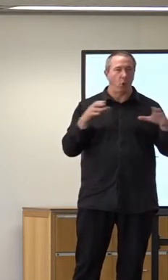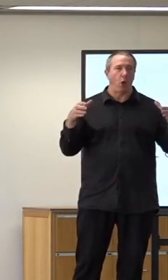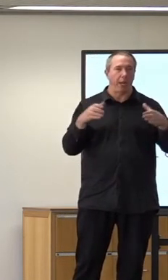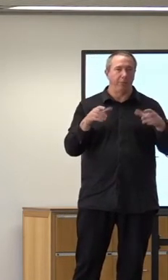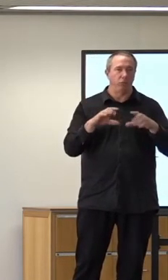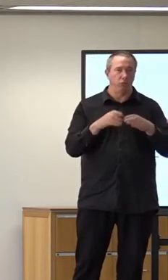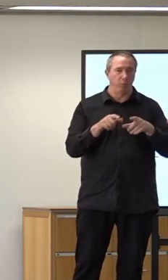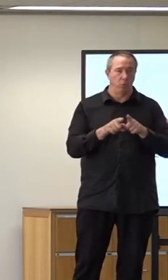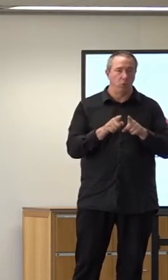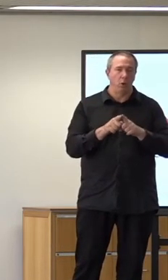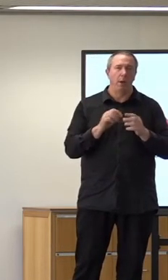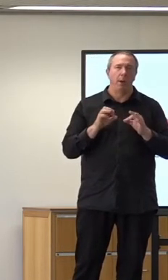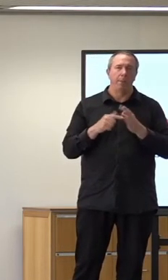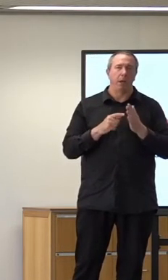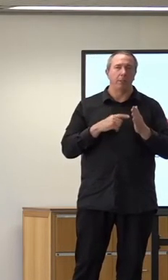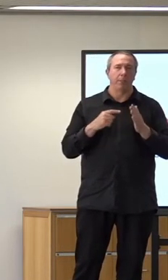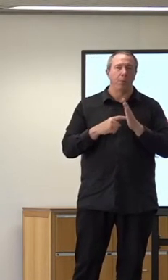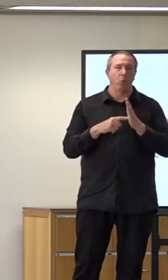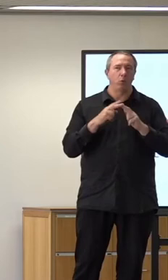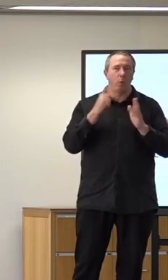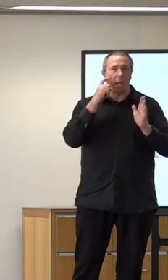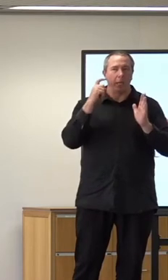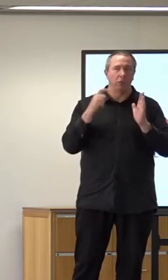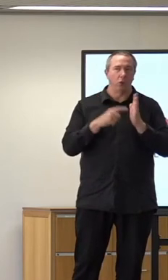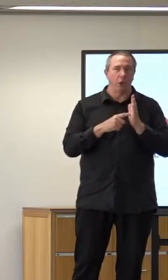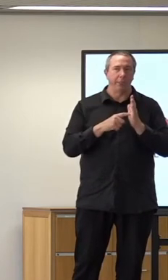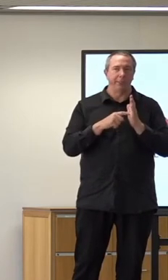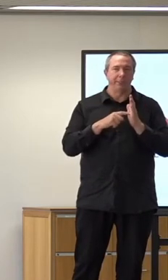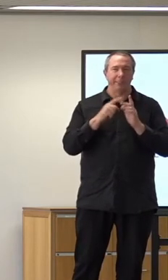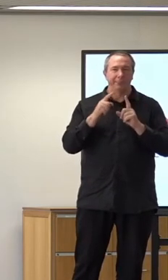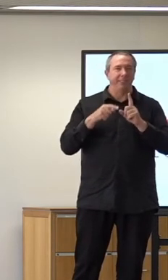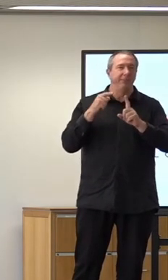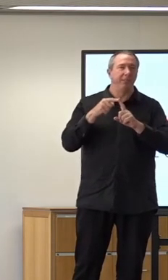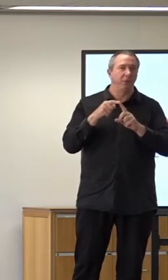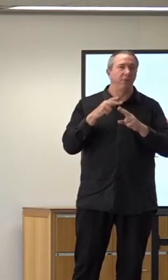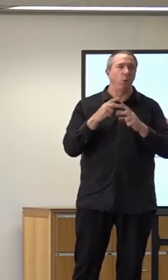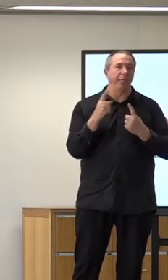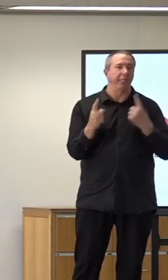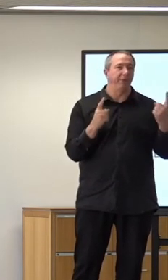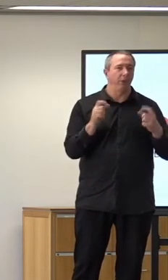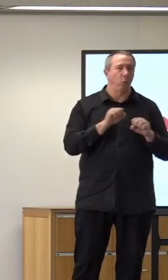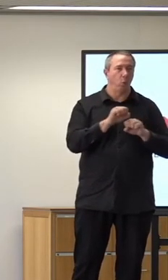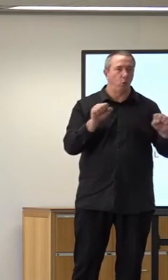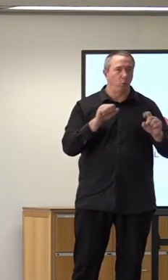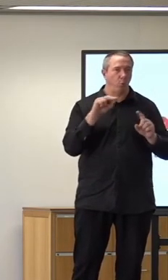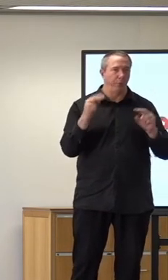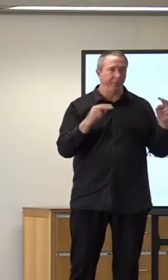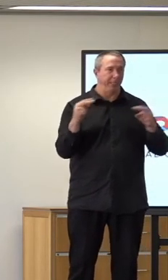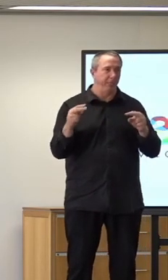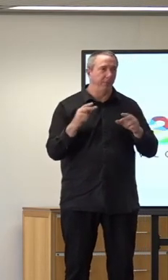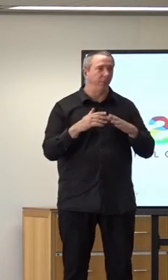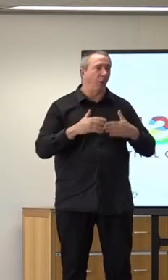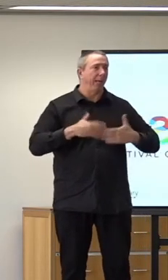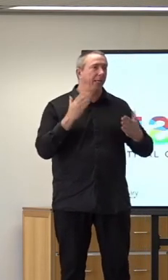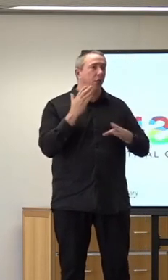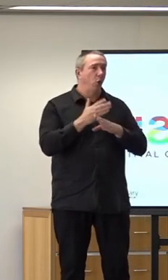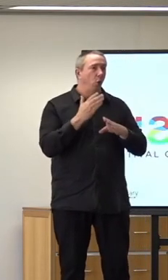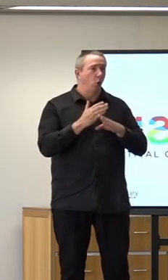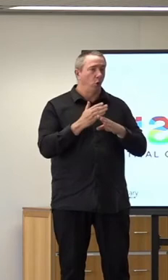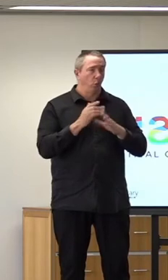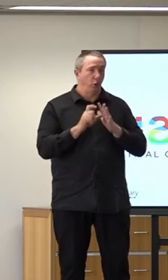useful to do is in acknowledging the specificity of your individual perspective in any work you